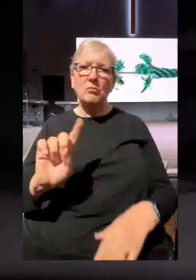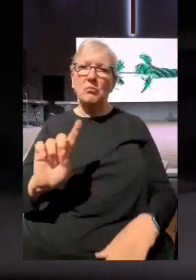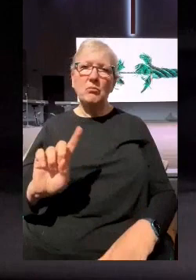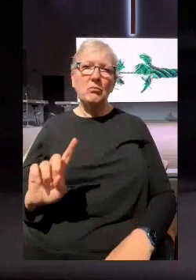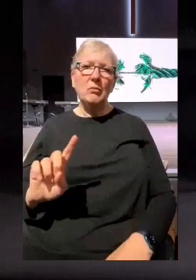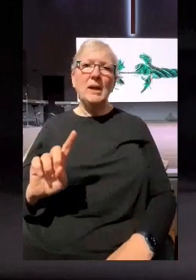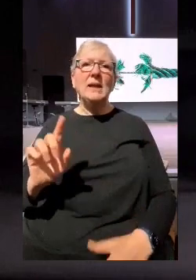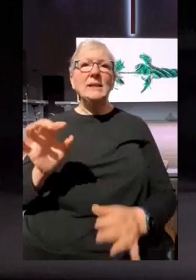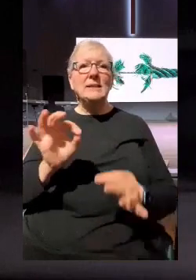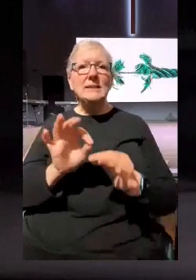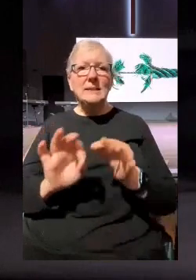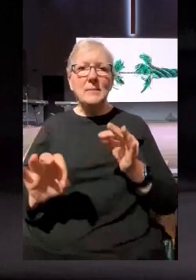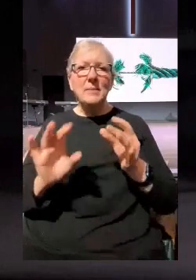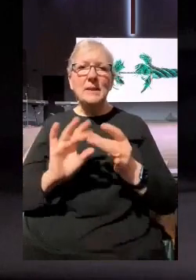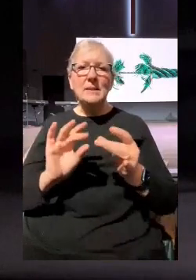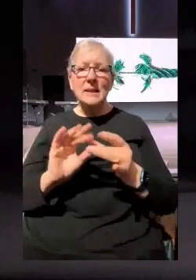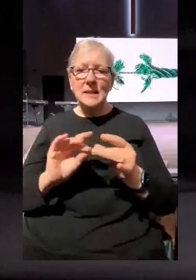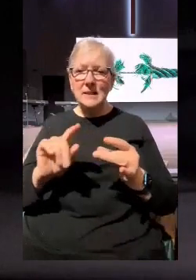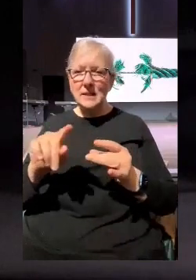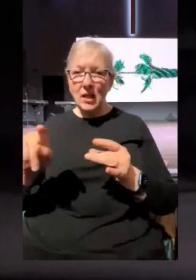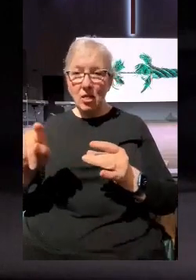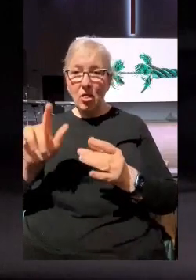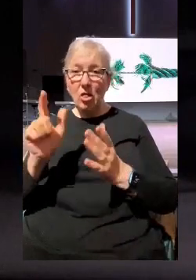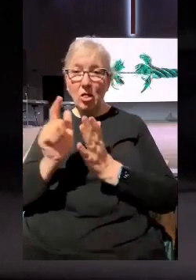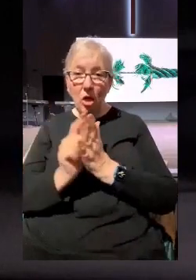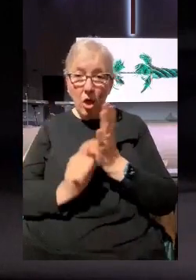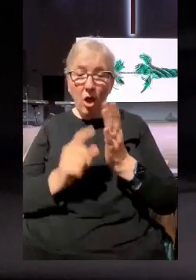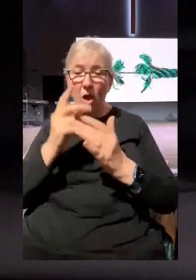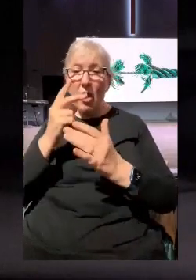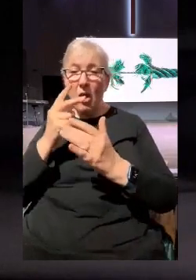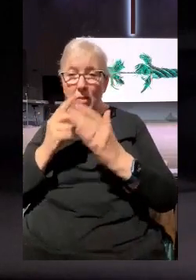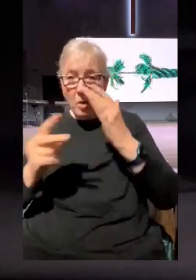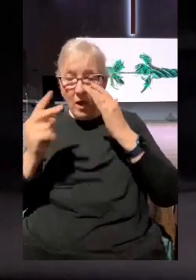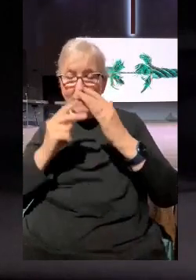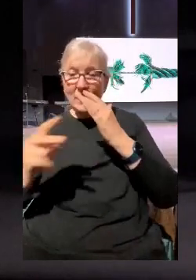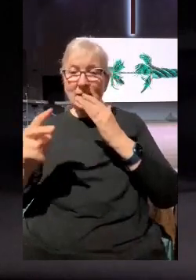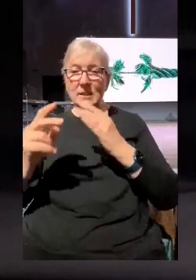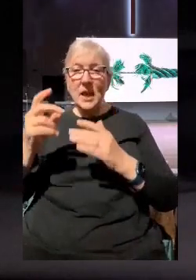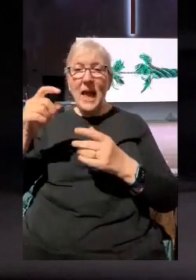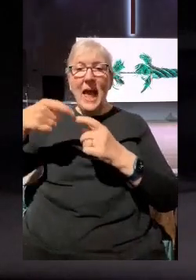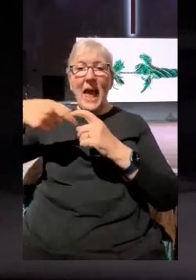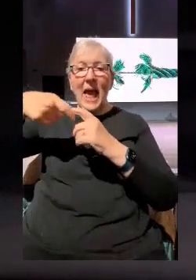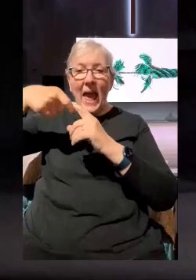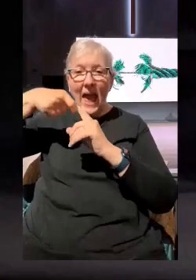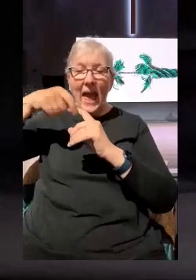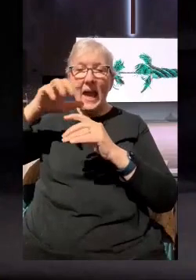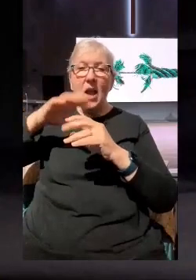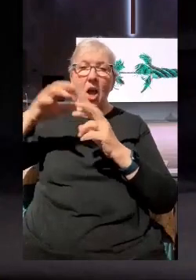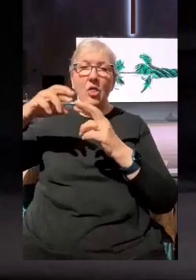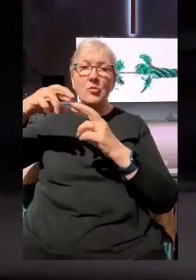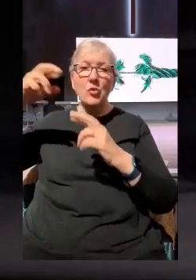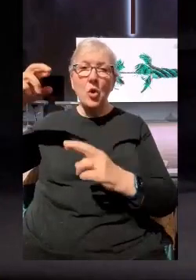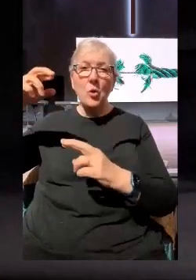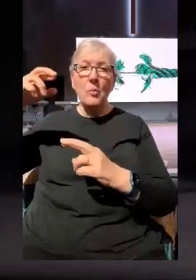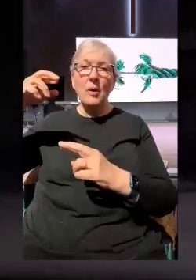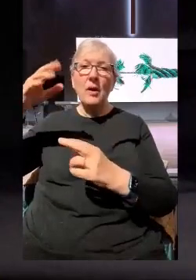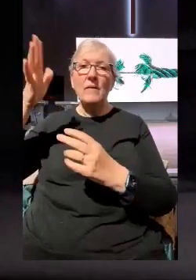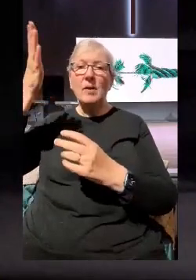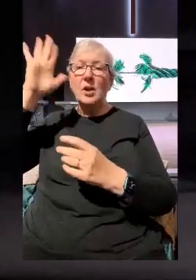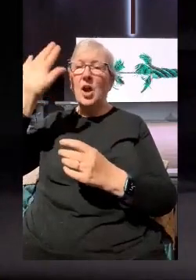He simply says that they all hang on the rope of God's love. Any rope not entwined with his love is going to